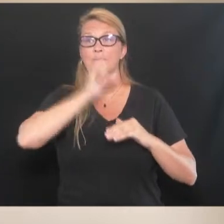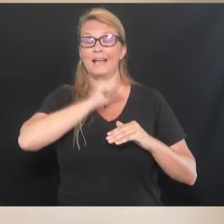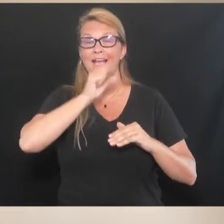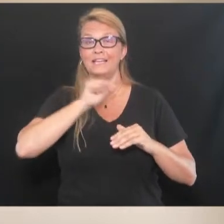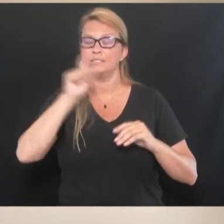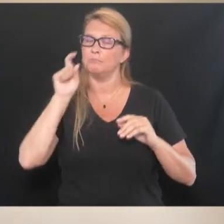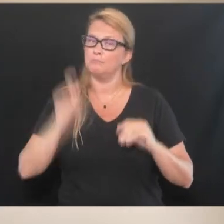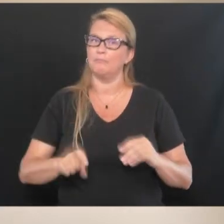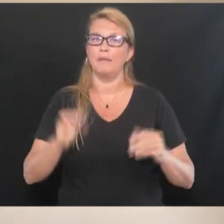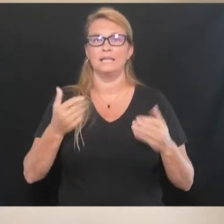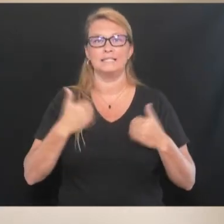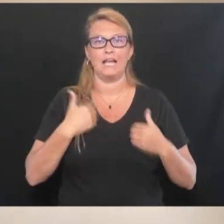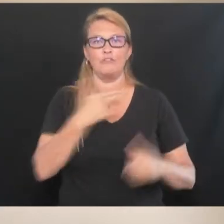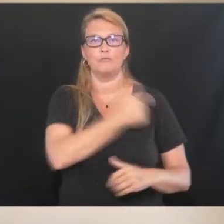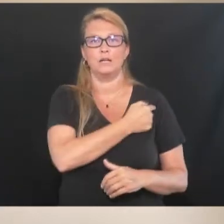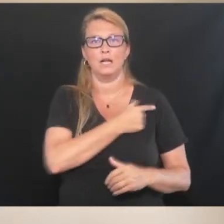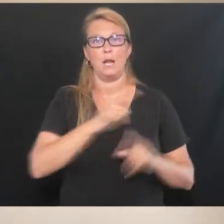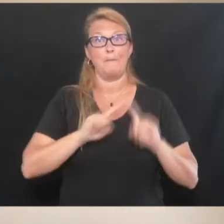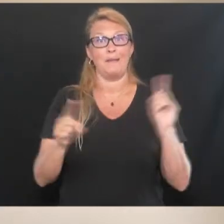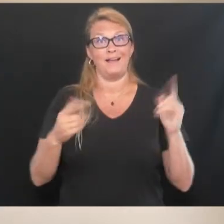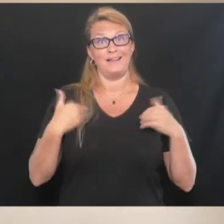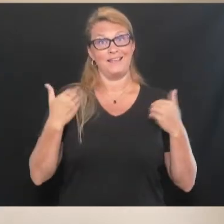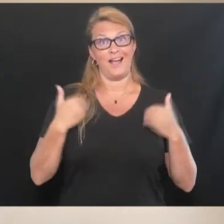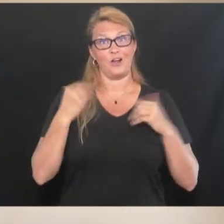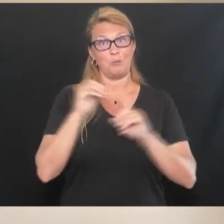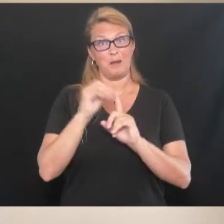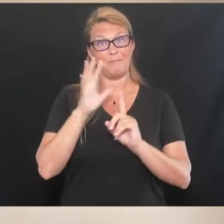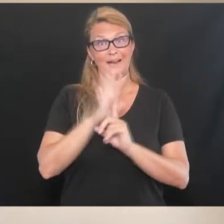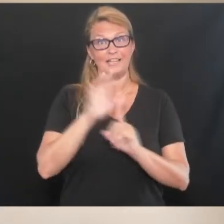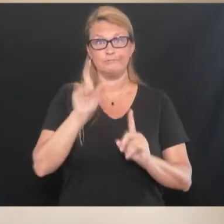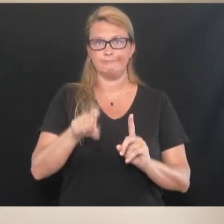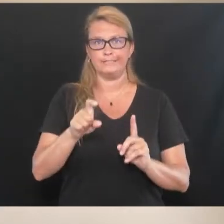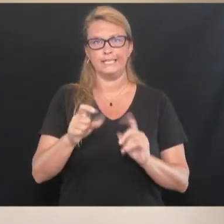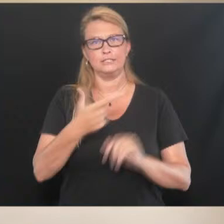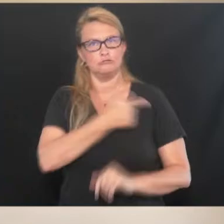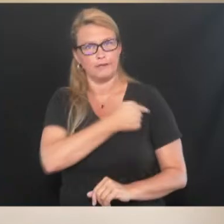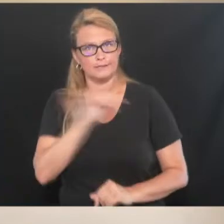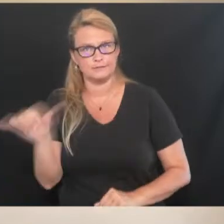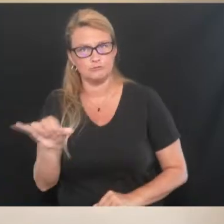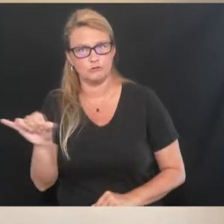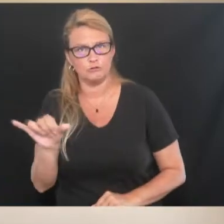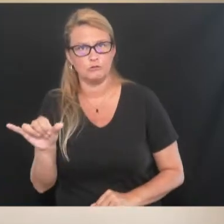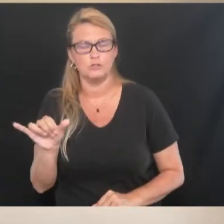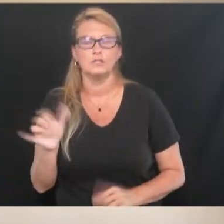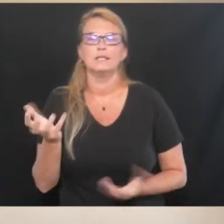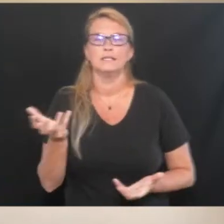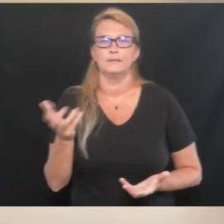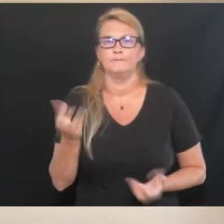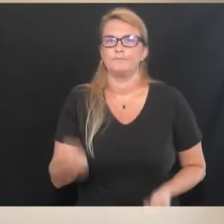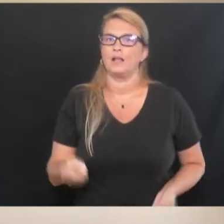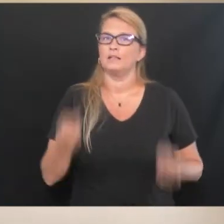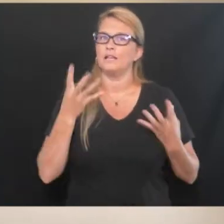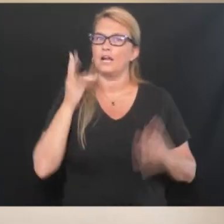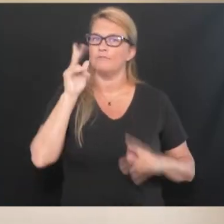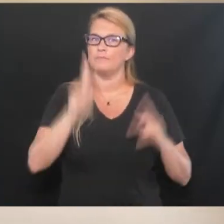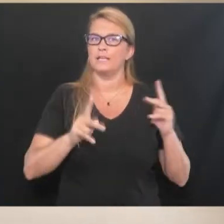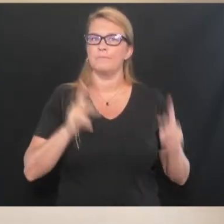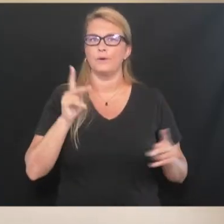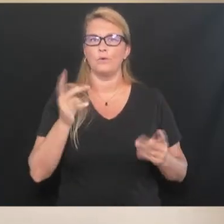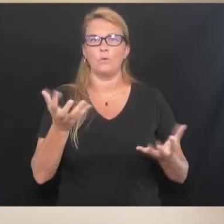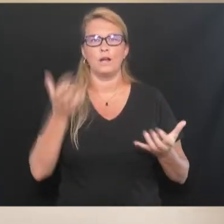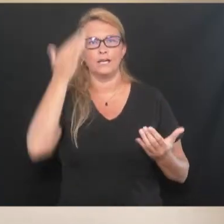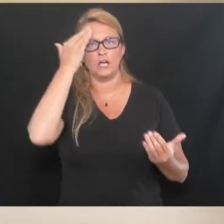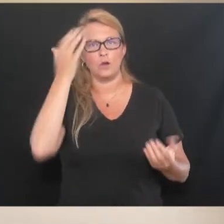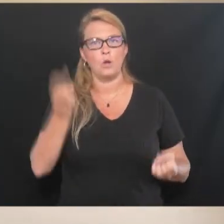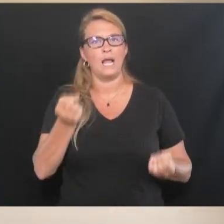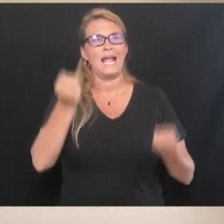to work on our younger population. We'll continue to work that. I know a number of people have asked how many people in West